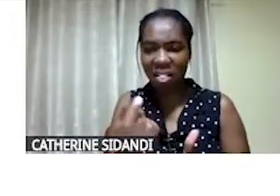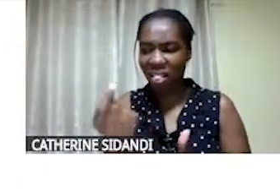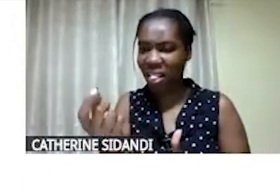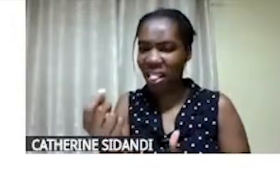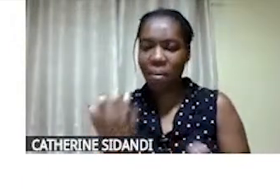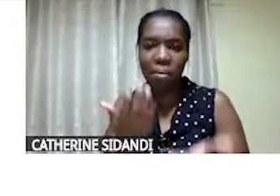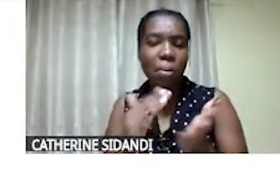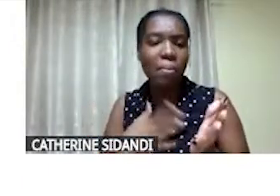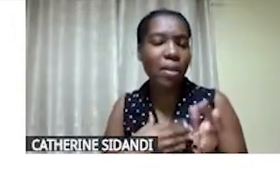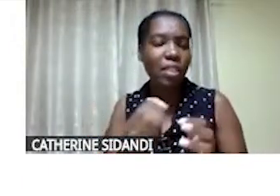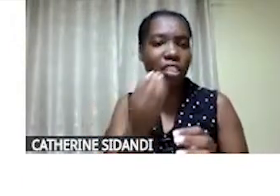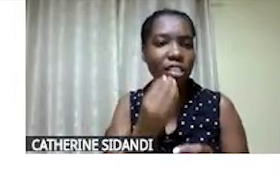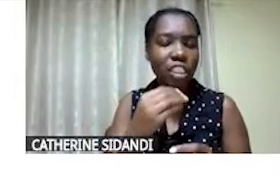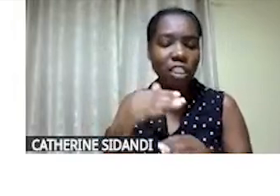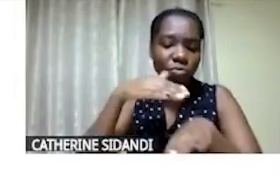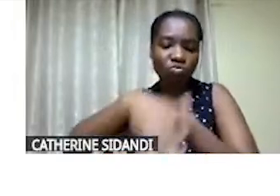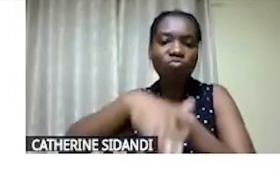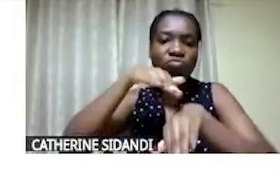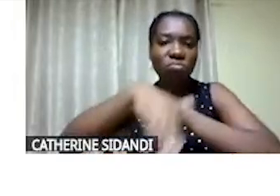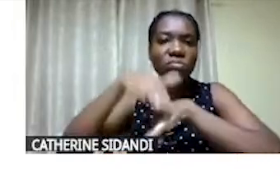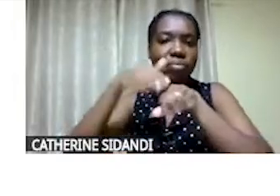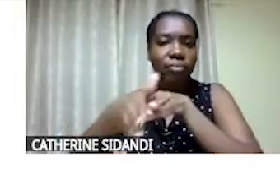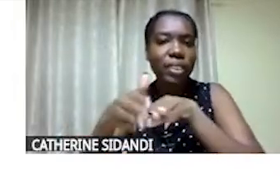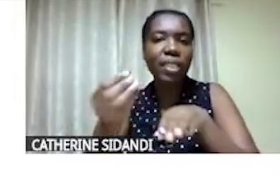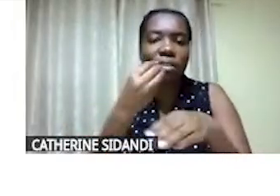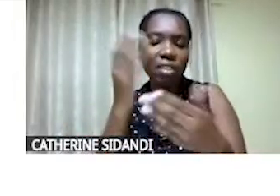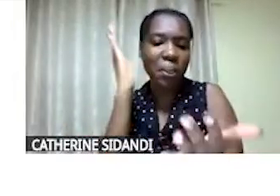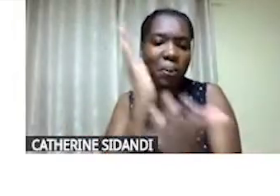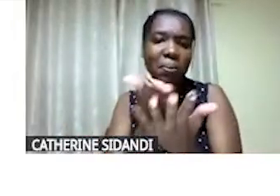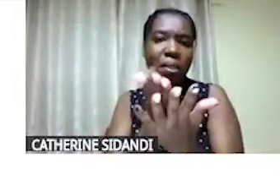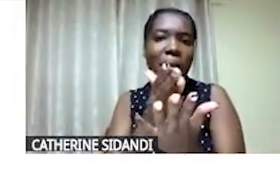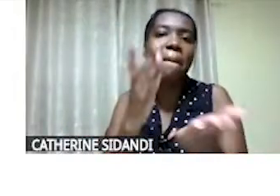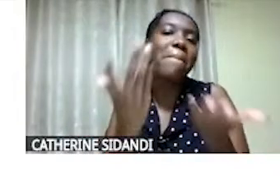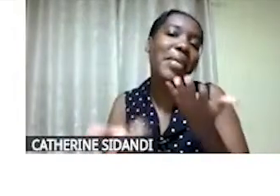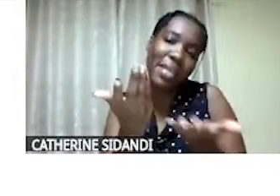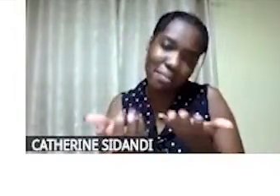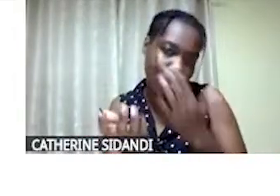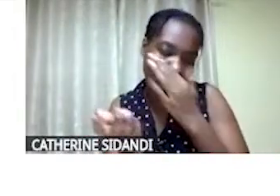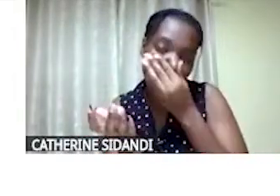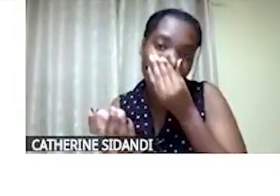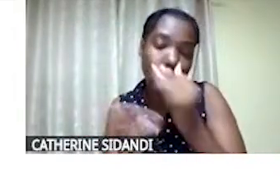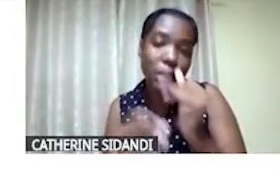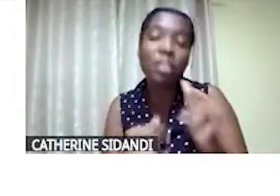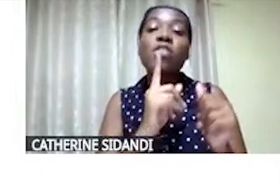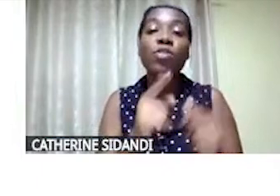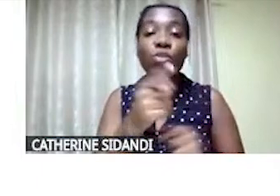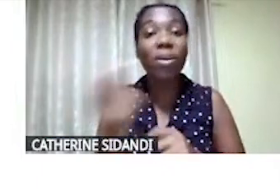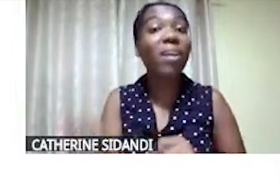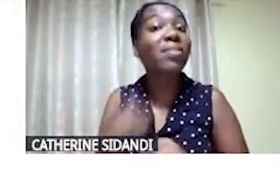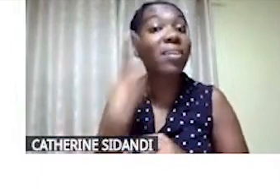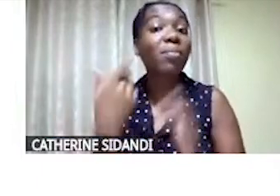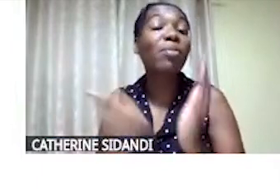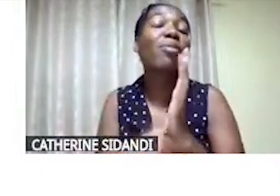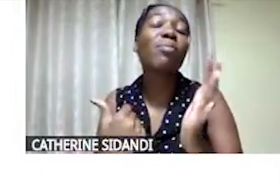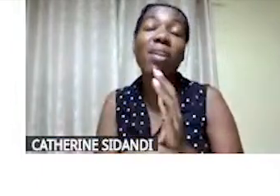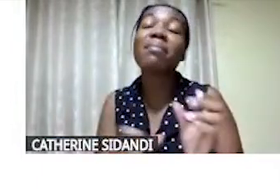washes, and it's an alternative that is there. So if you understand your niche very well, then you